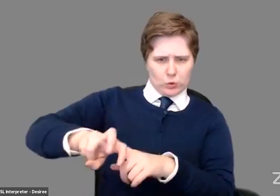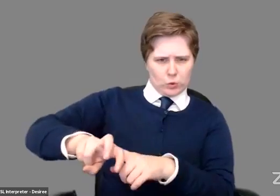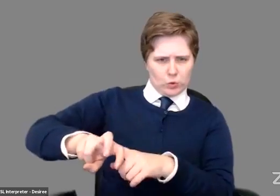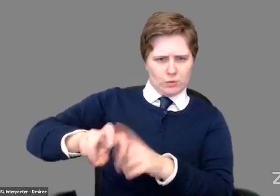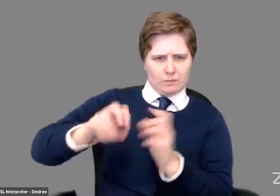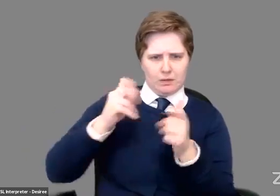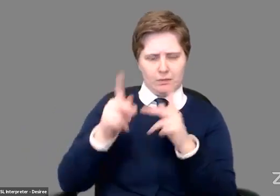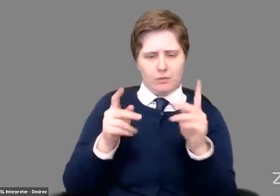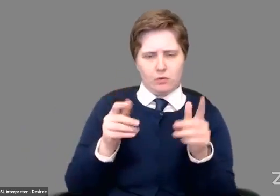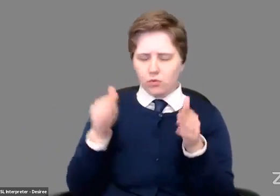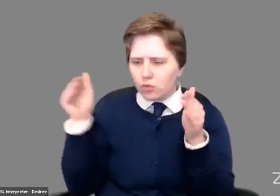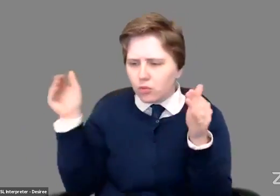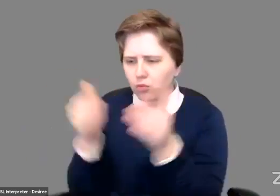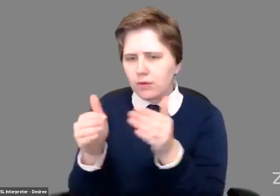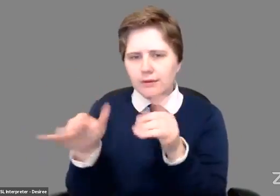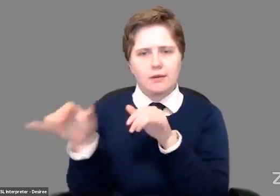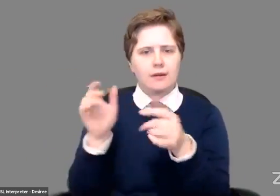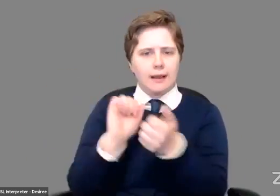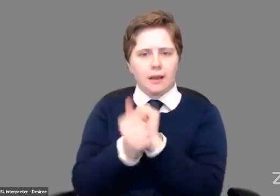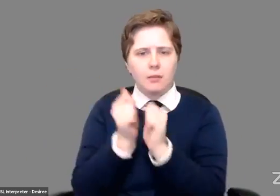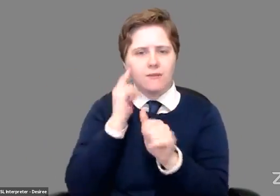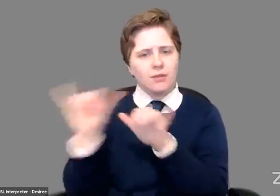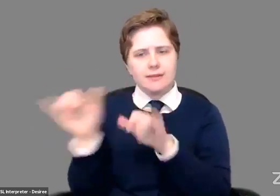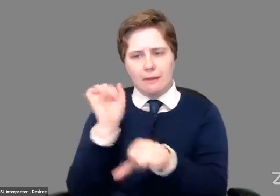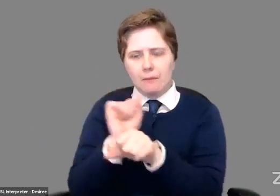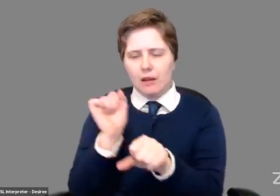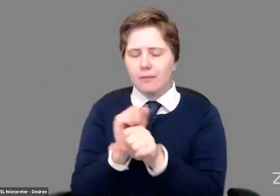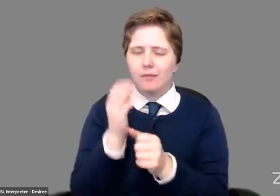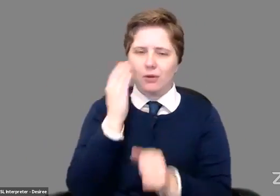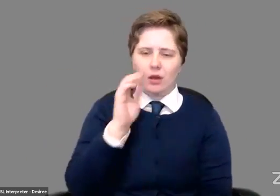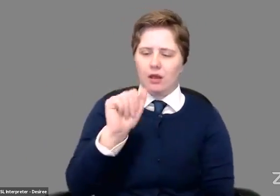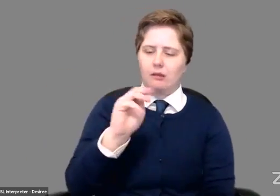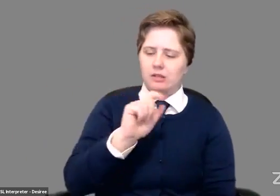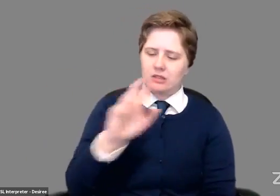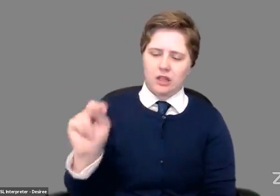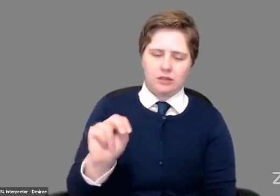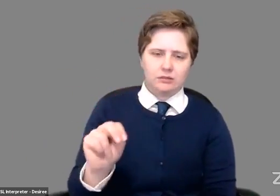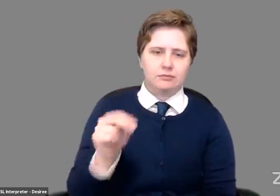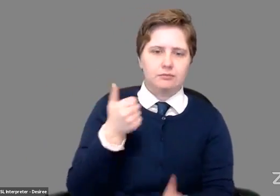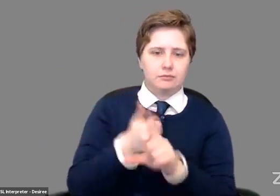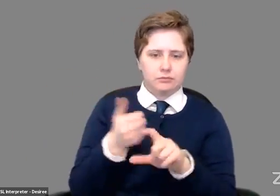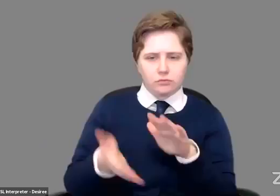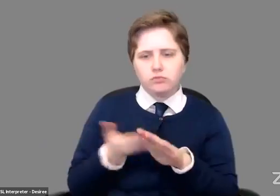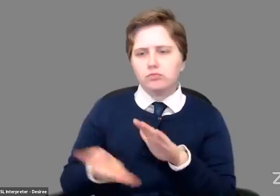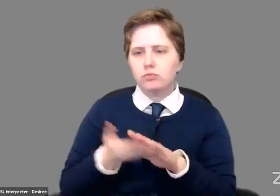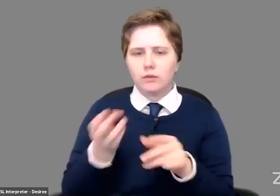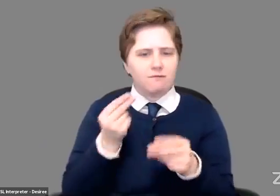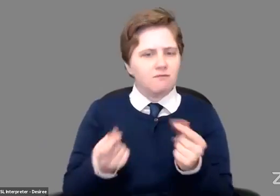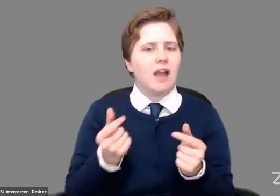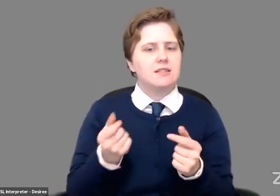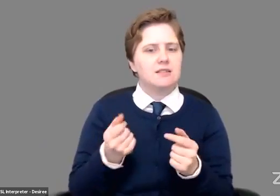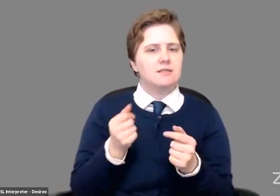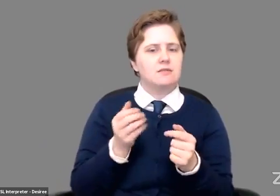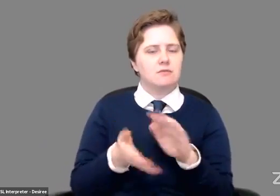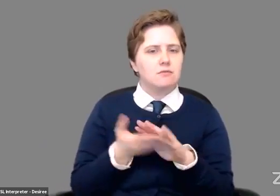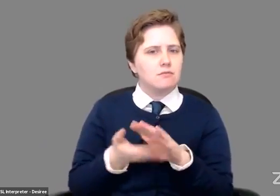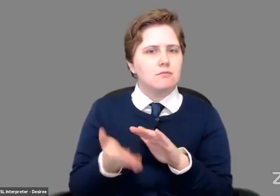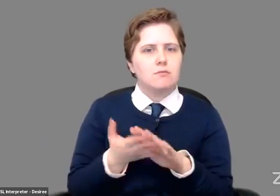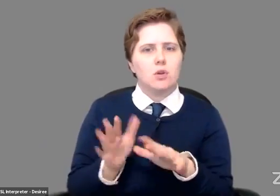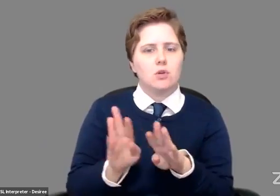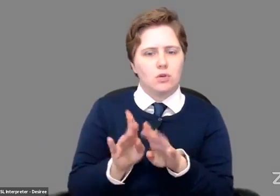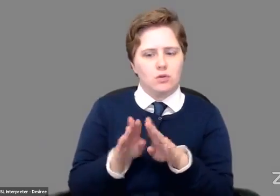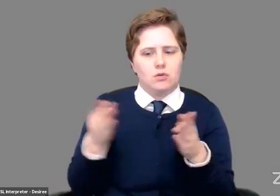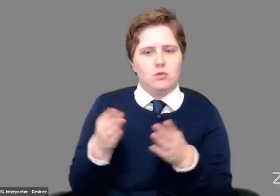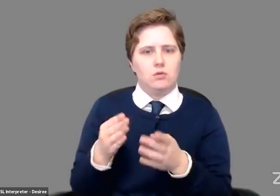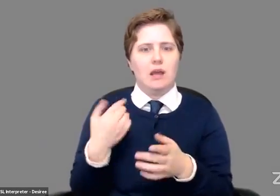going for the same type of jobs. We have, obviously Amazon has been moving fast forward, and we're going to have a